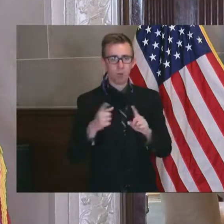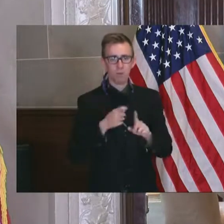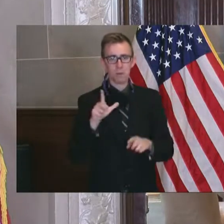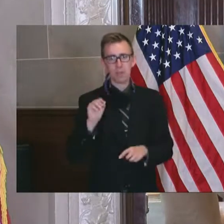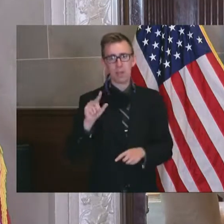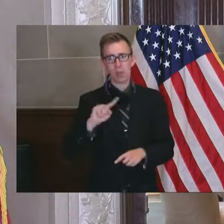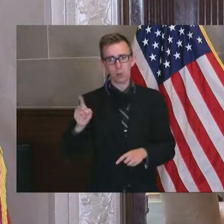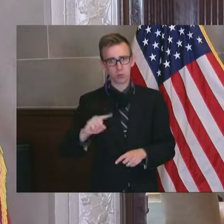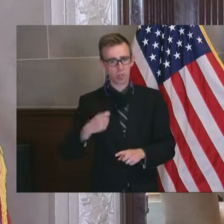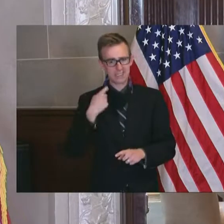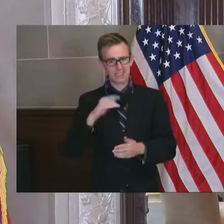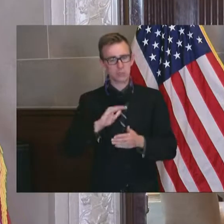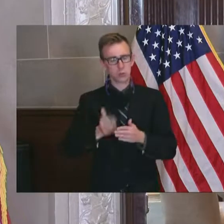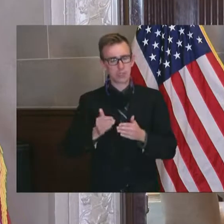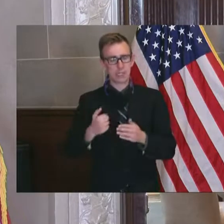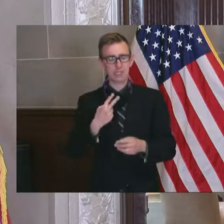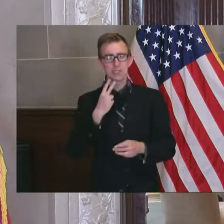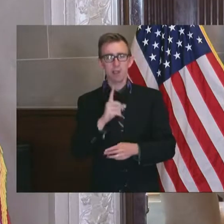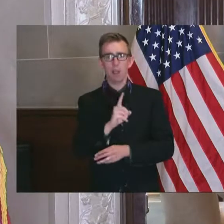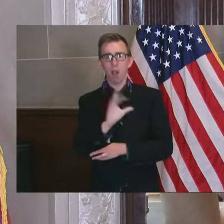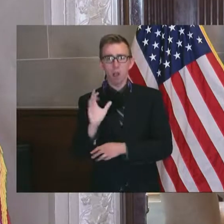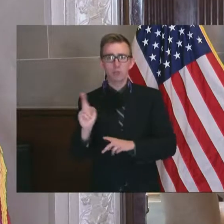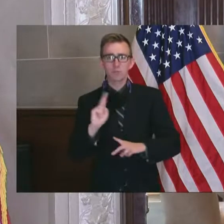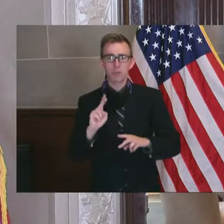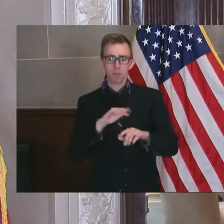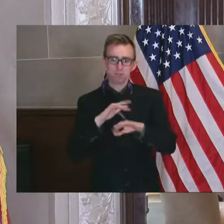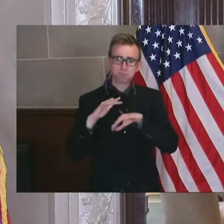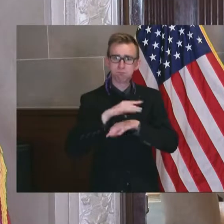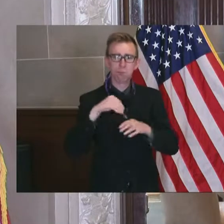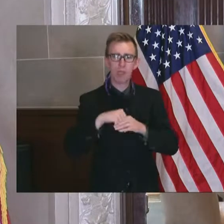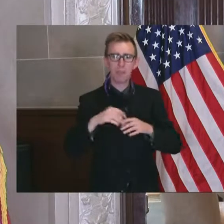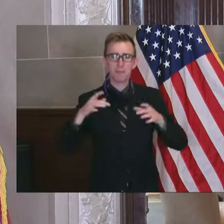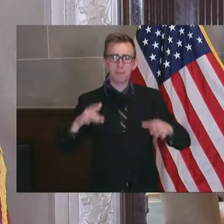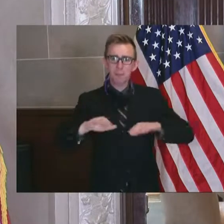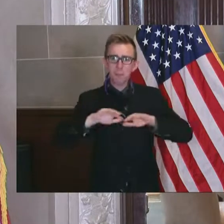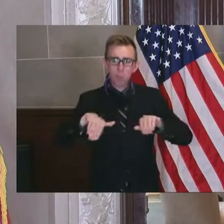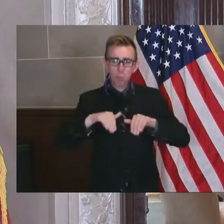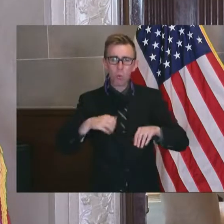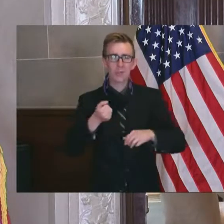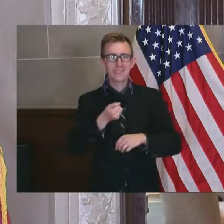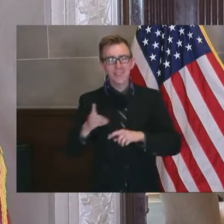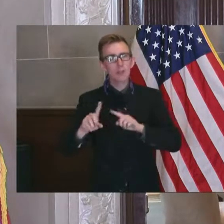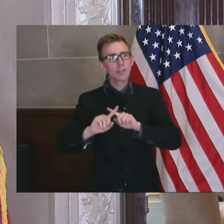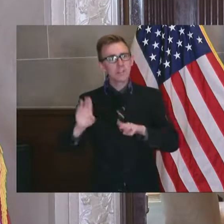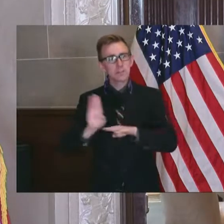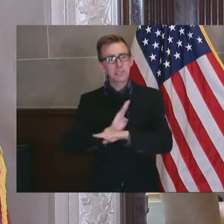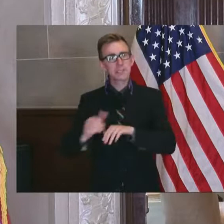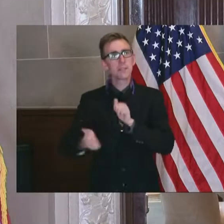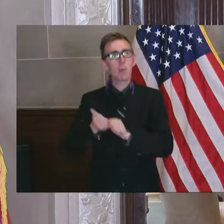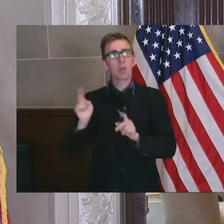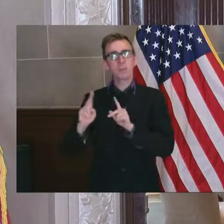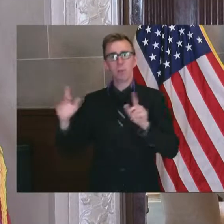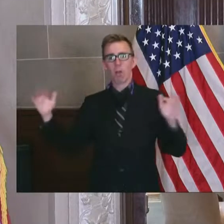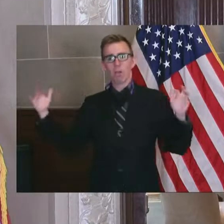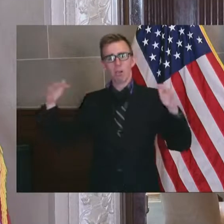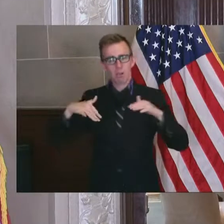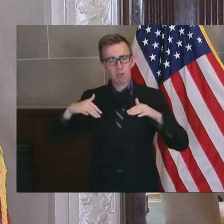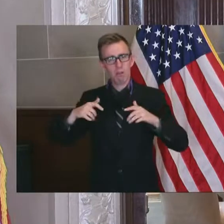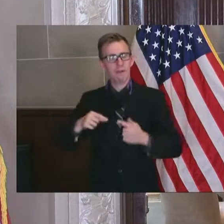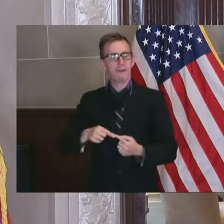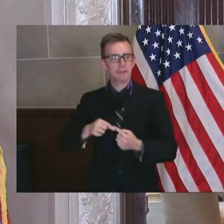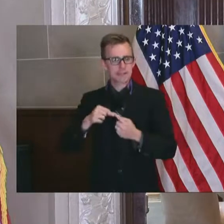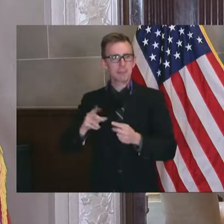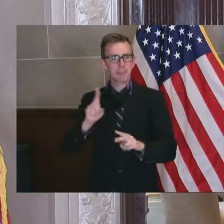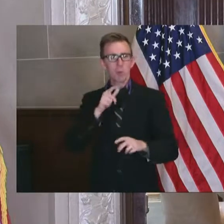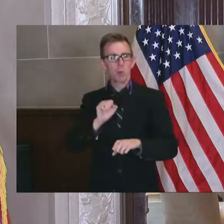this weekend, you see hundreds of people in pools at several different businesses. Yeah. Most of these people are from out of town, except obviously the